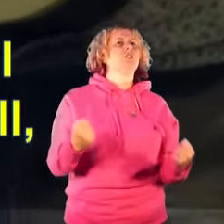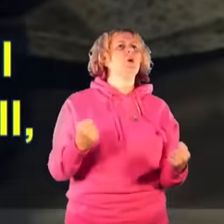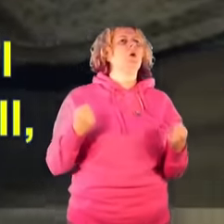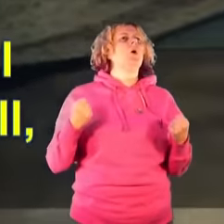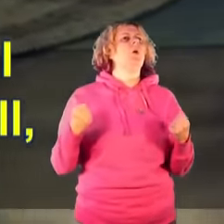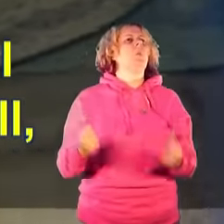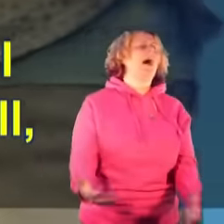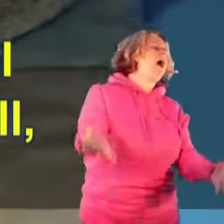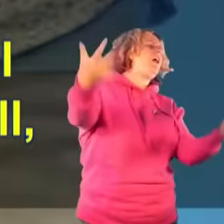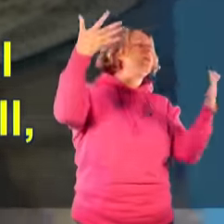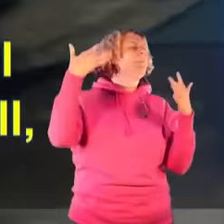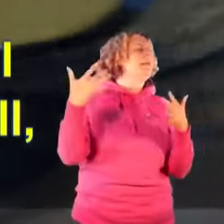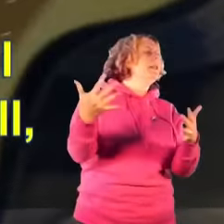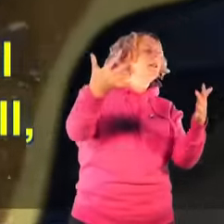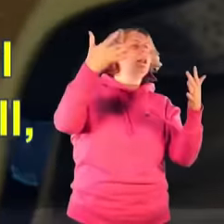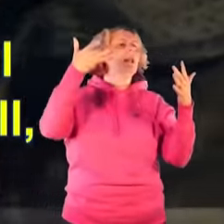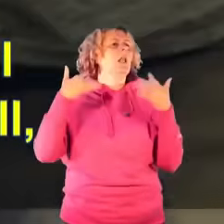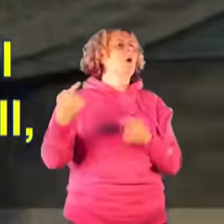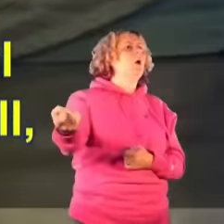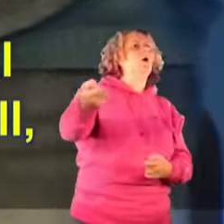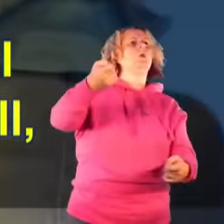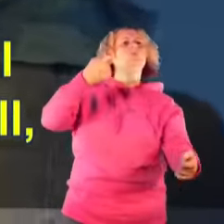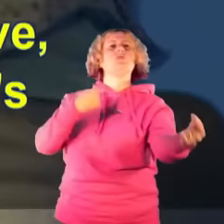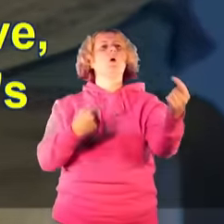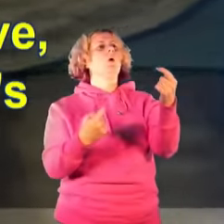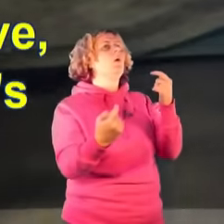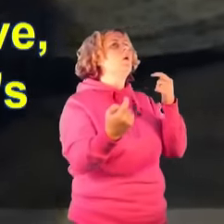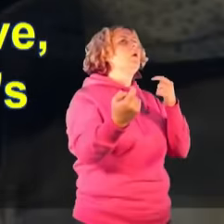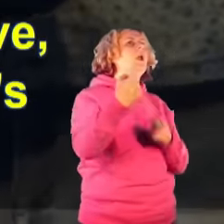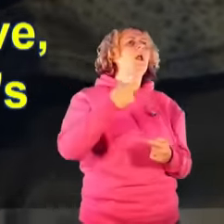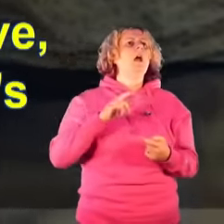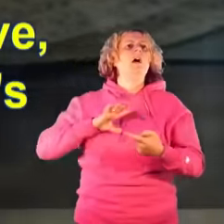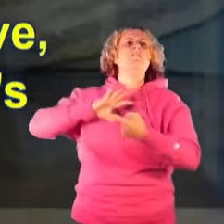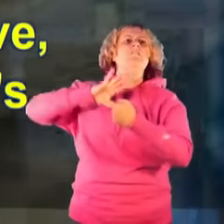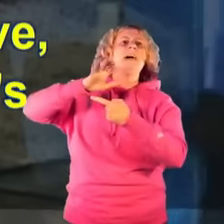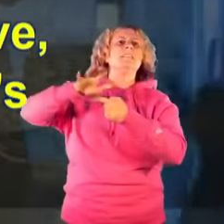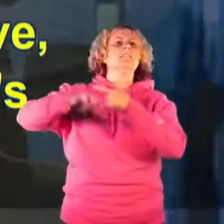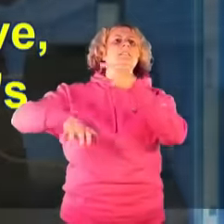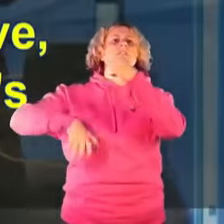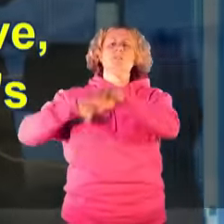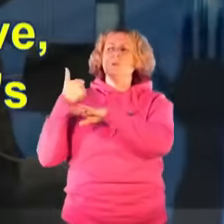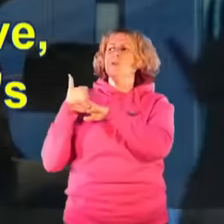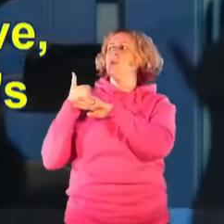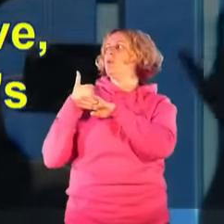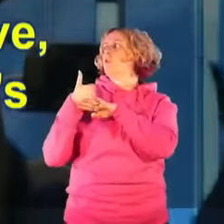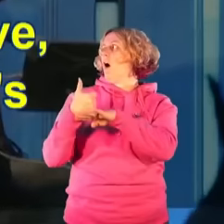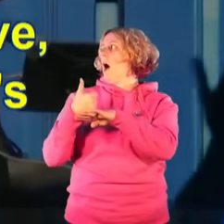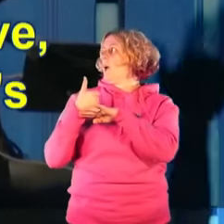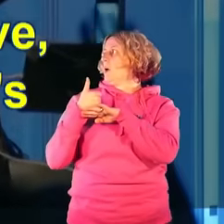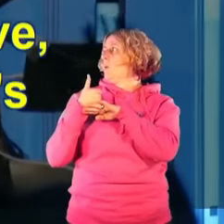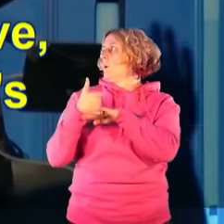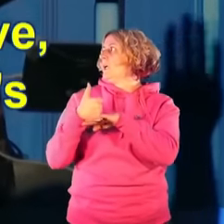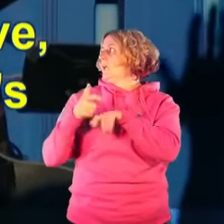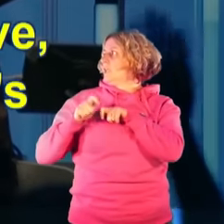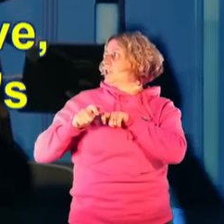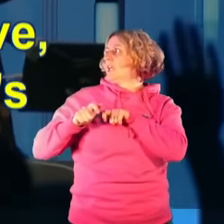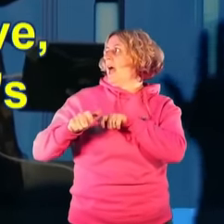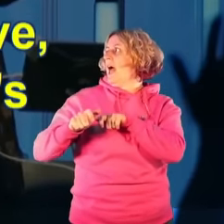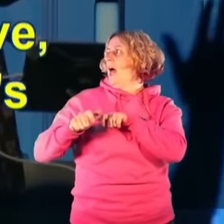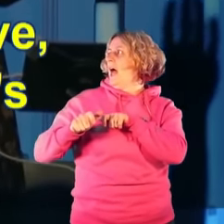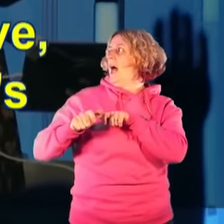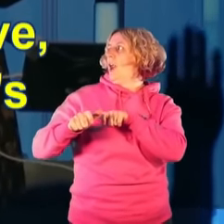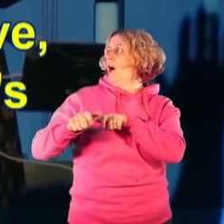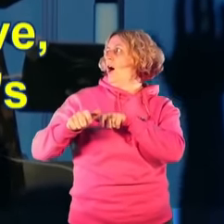steadfast and sure while the billows roll. Fast into the rock